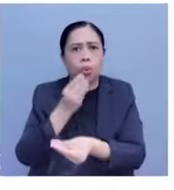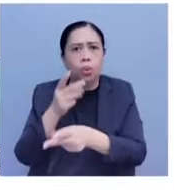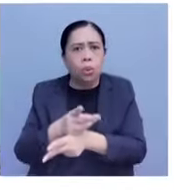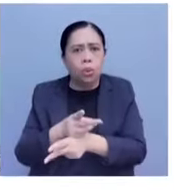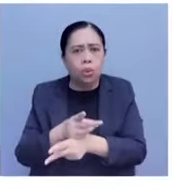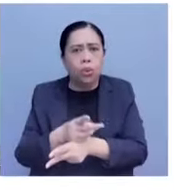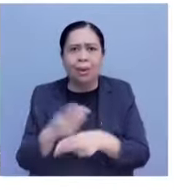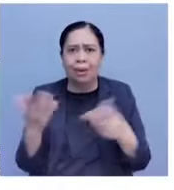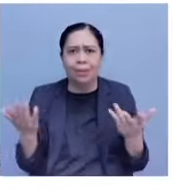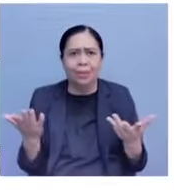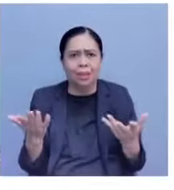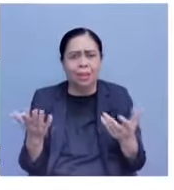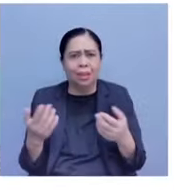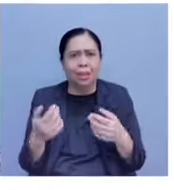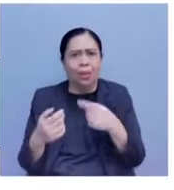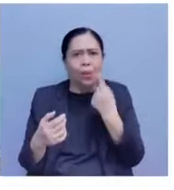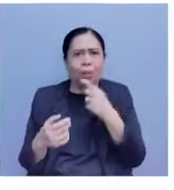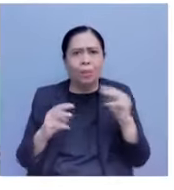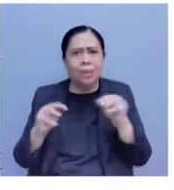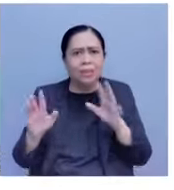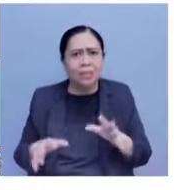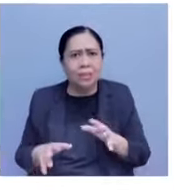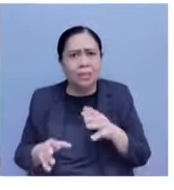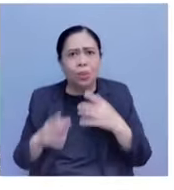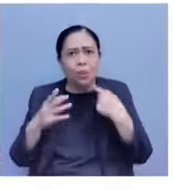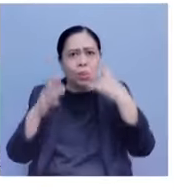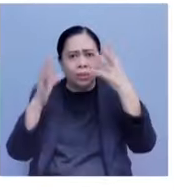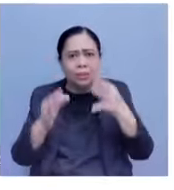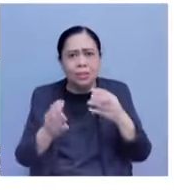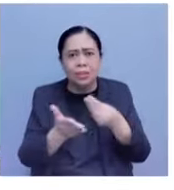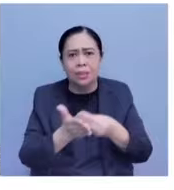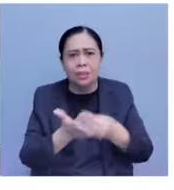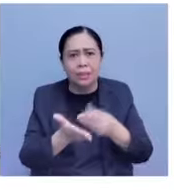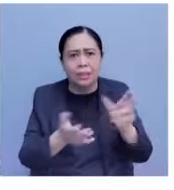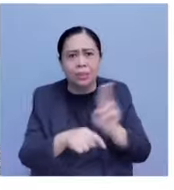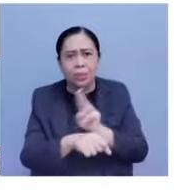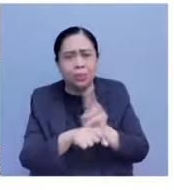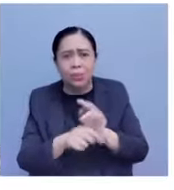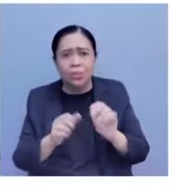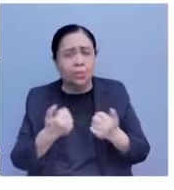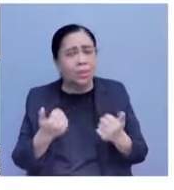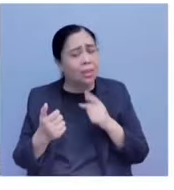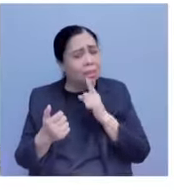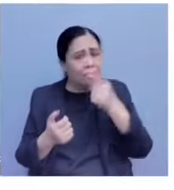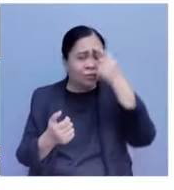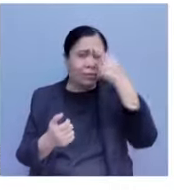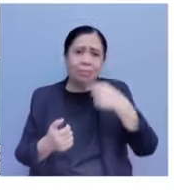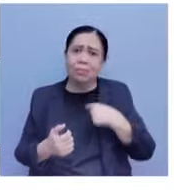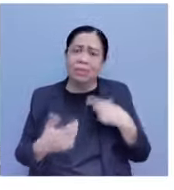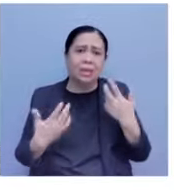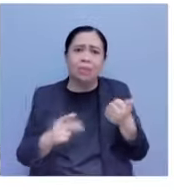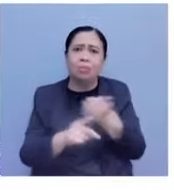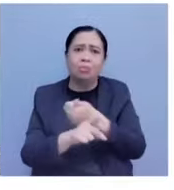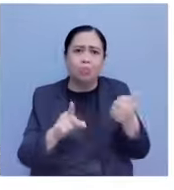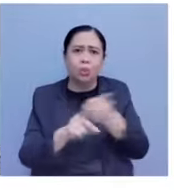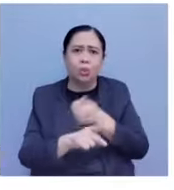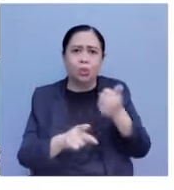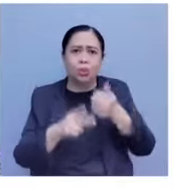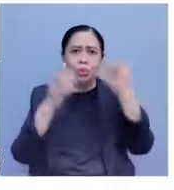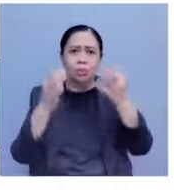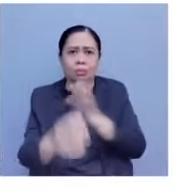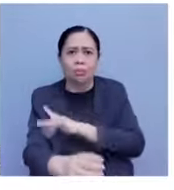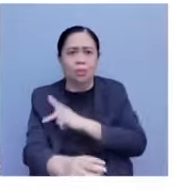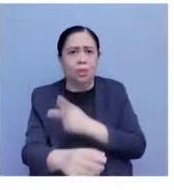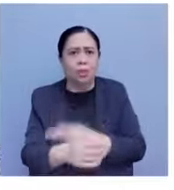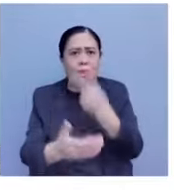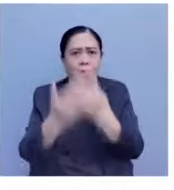who fund managers are? Who will decide on the investment? Mm. I mean, that's really, for me, an abuse of discretion on the part of